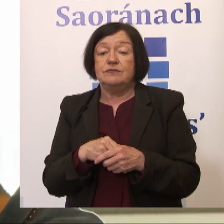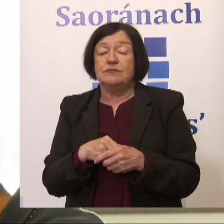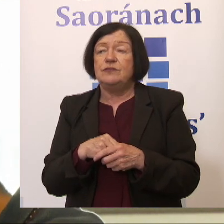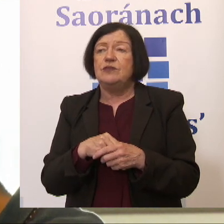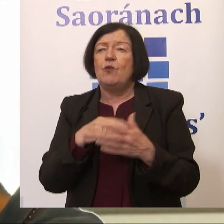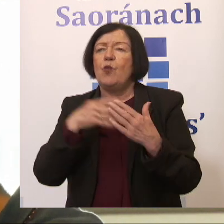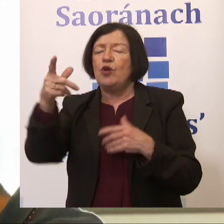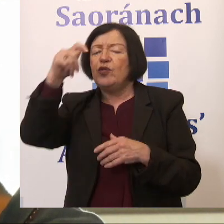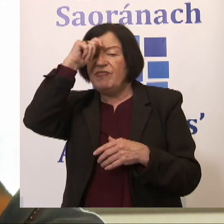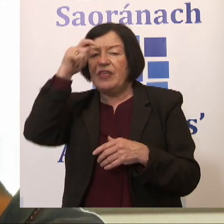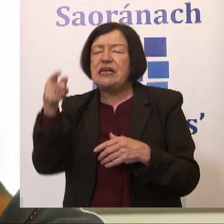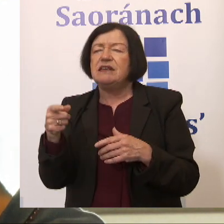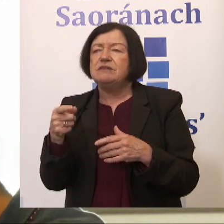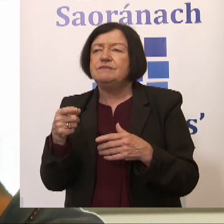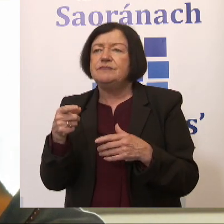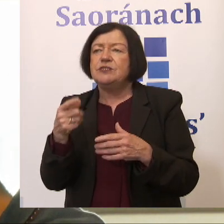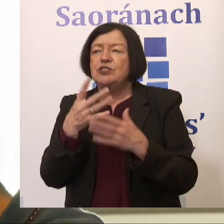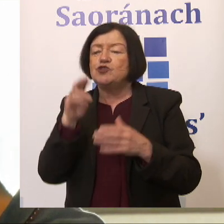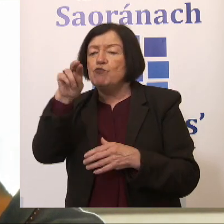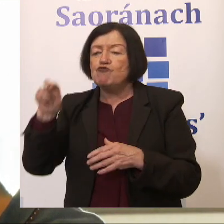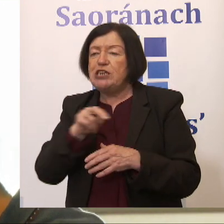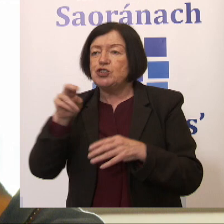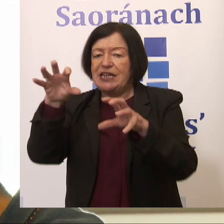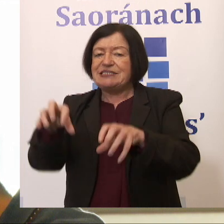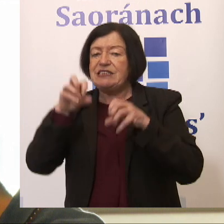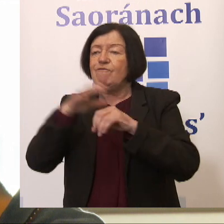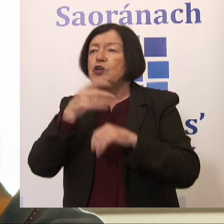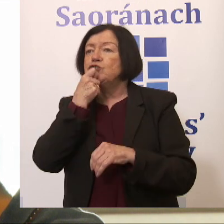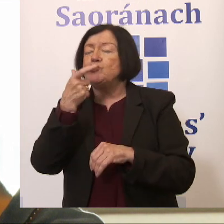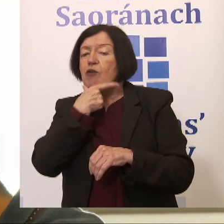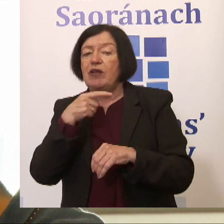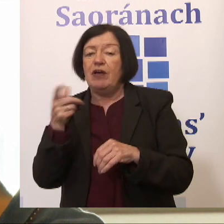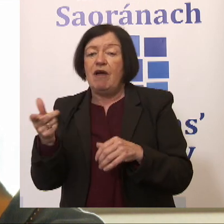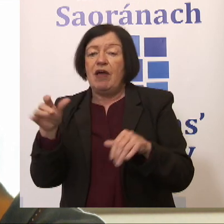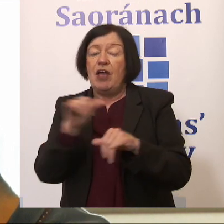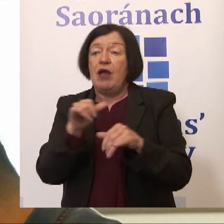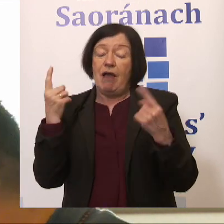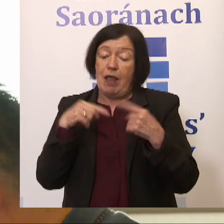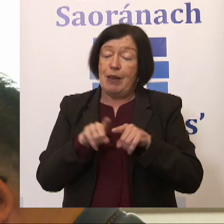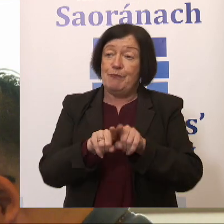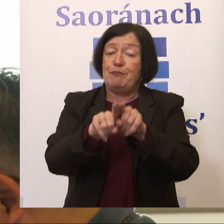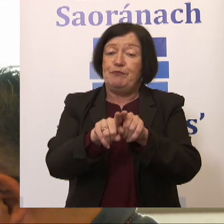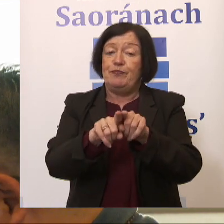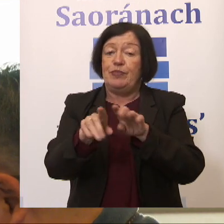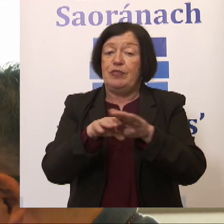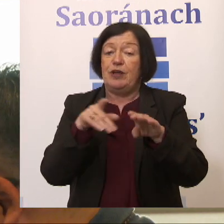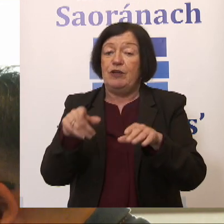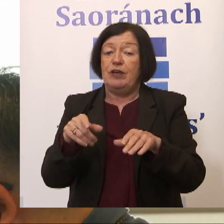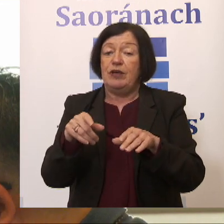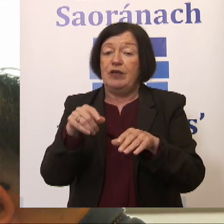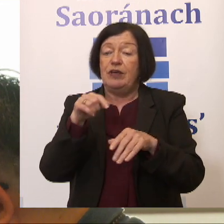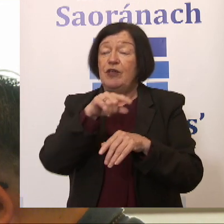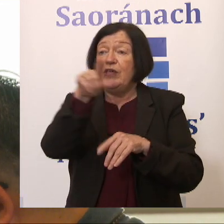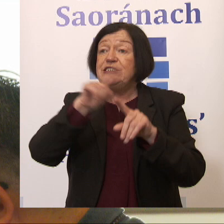Would you think that some sort of regional assembly for Dublin, sitting either alongside the current